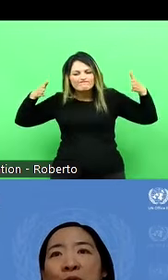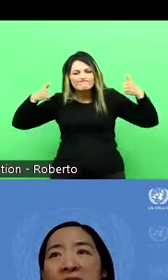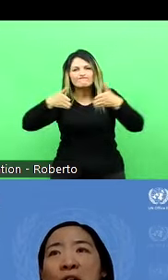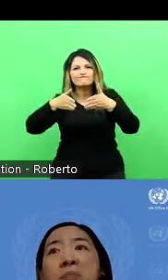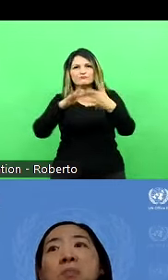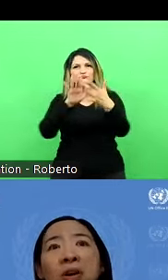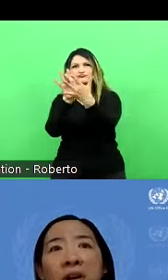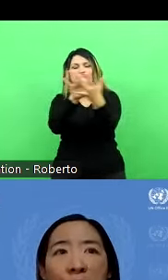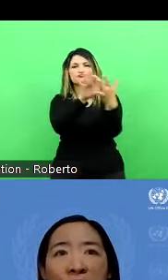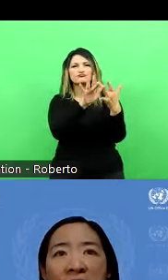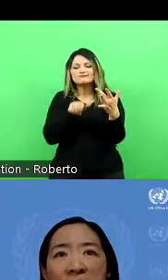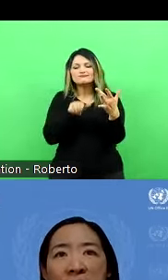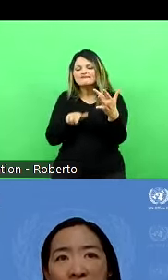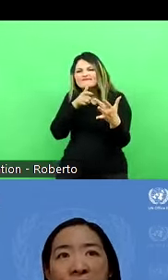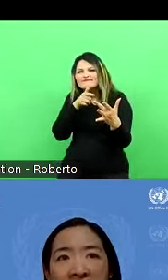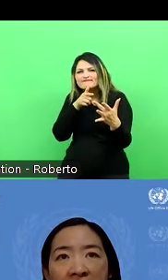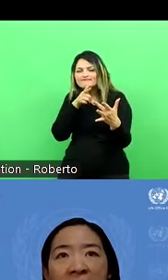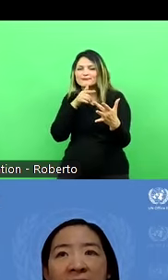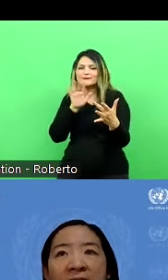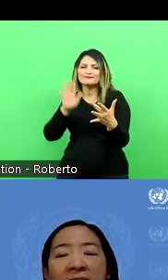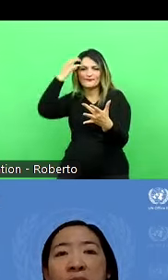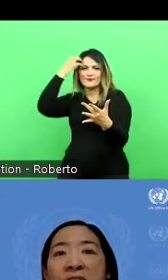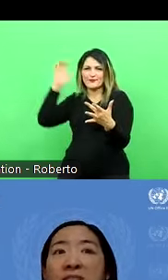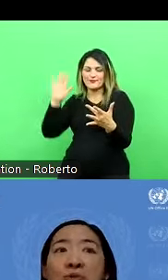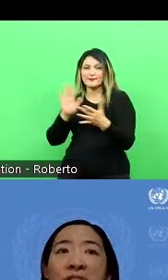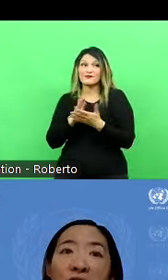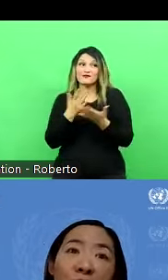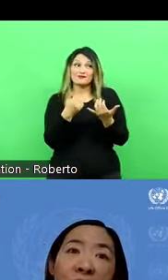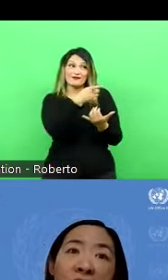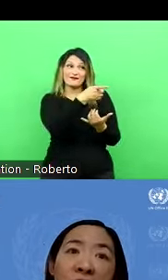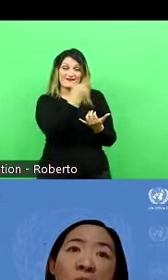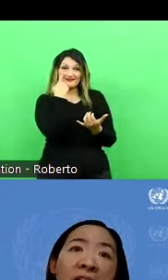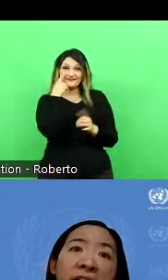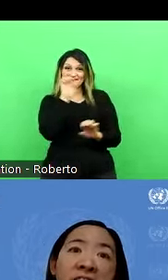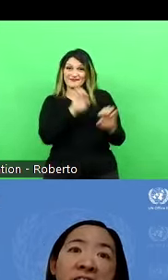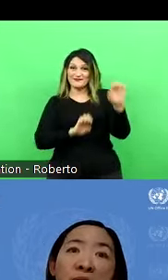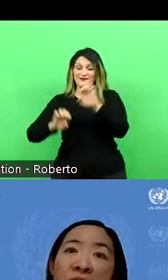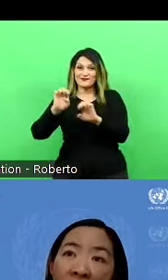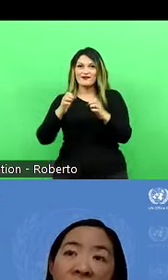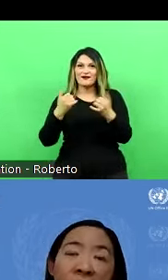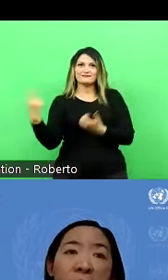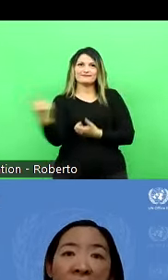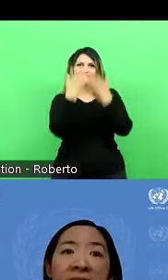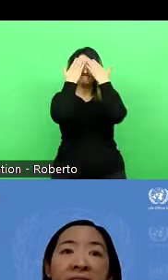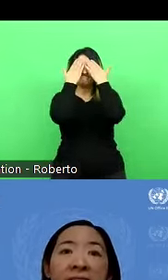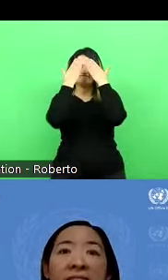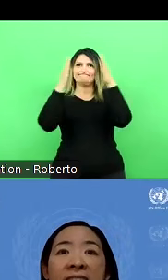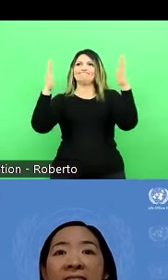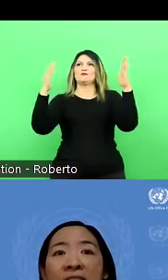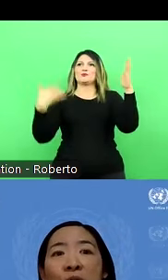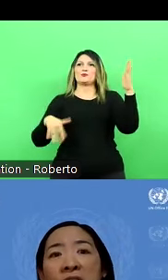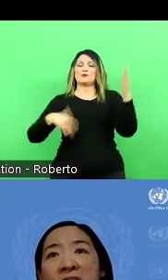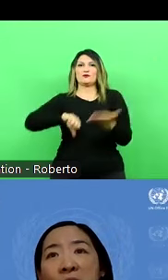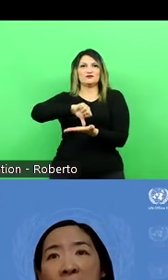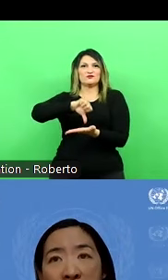to discover more of what you can improve further. And please make sure that you use the scorecard assessment results for the planning